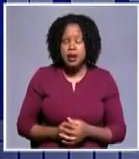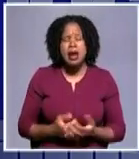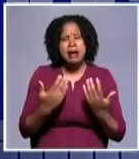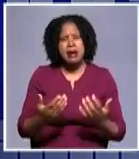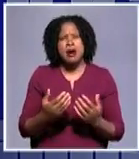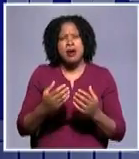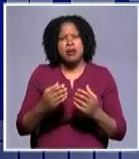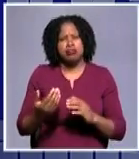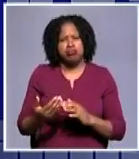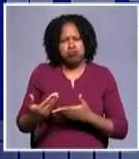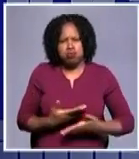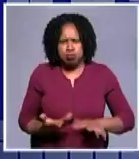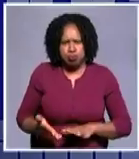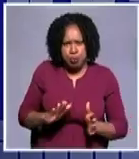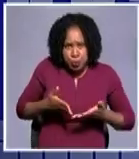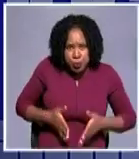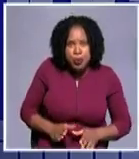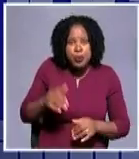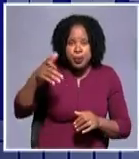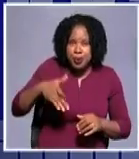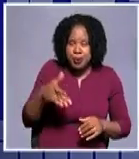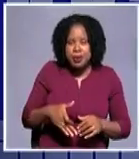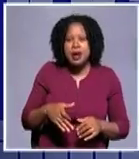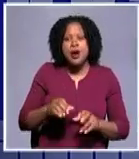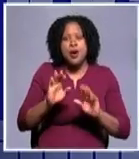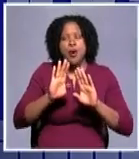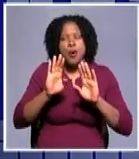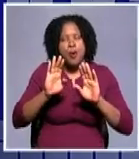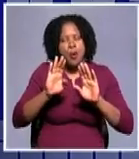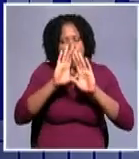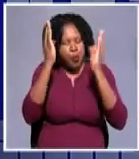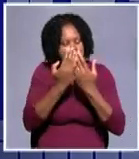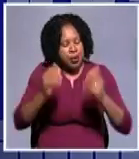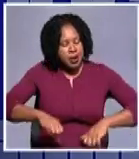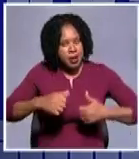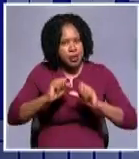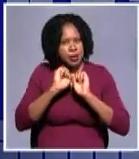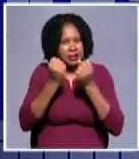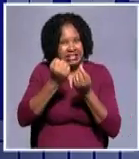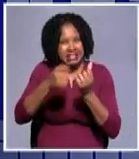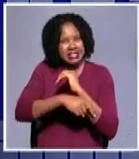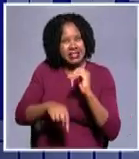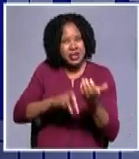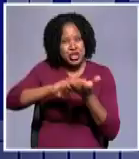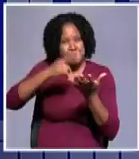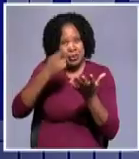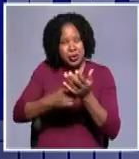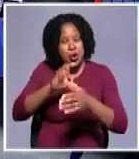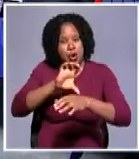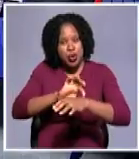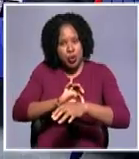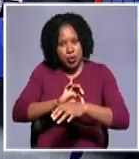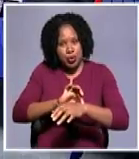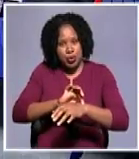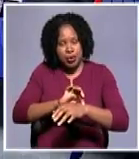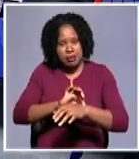infant mortality rate in Namibia, we are joined by the World Health Organization country representative to Namibia, Dr. Charles Sagoe-Moses. Good evening,